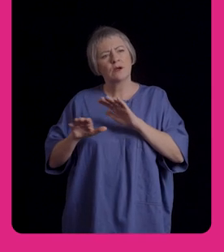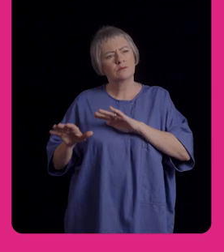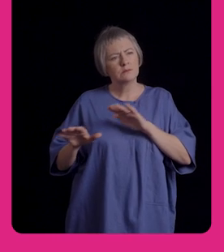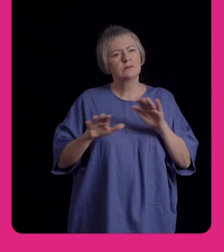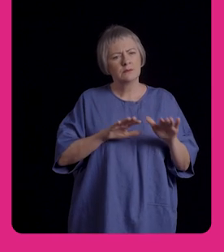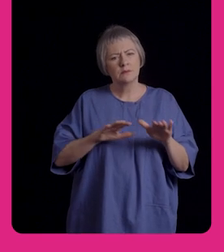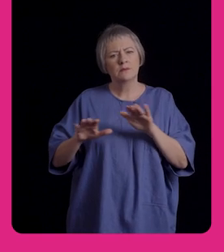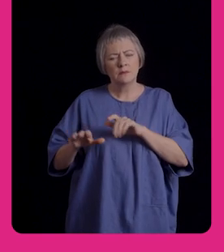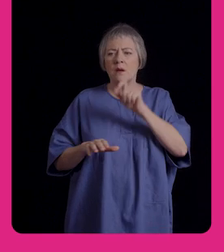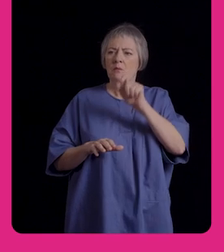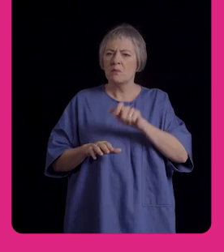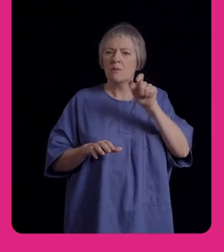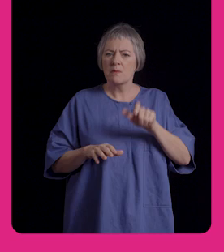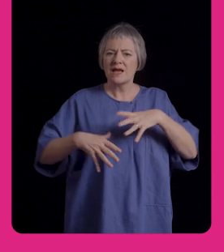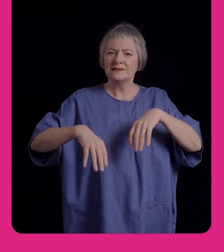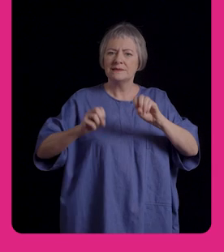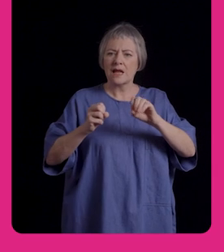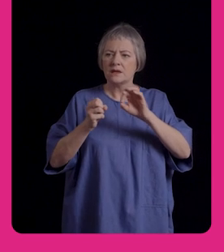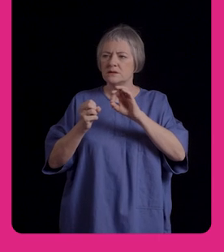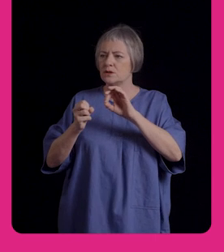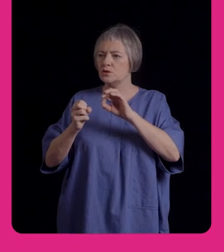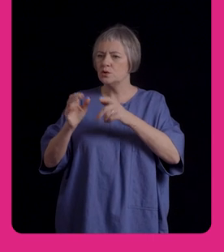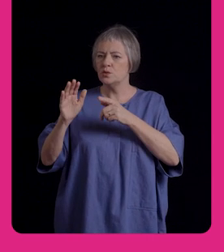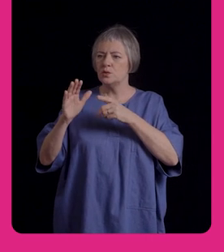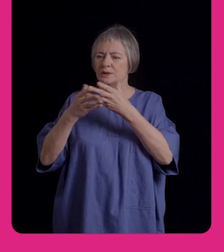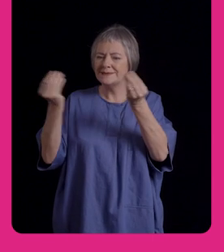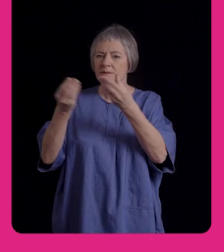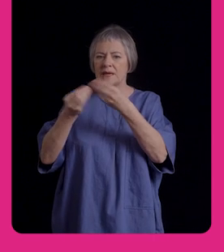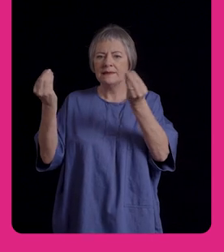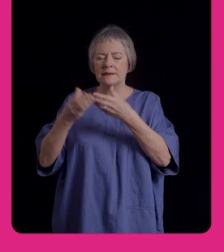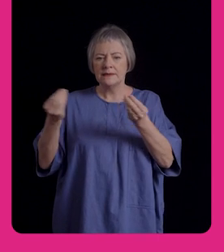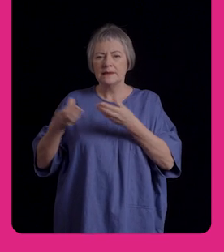do hear like people have started to like clear out.